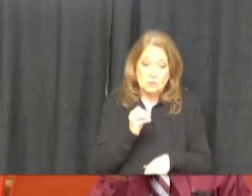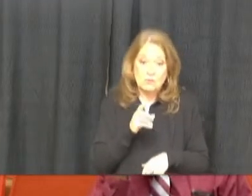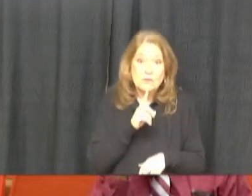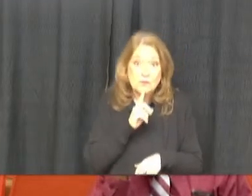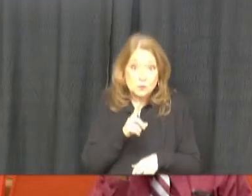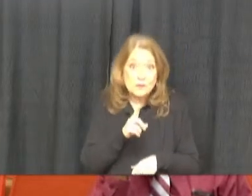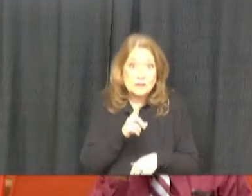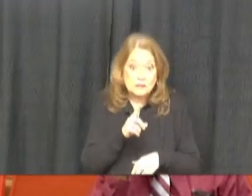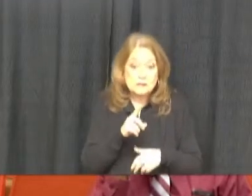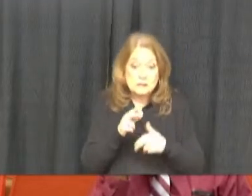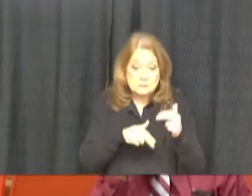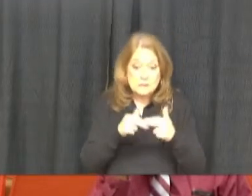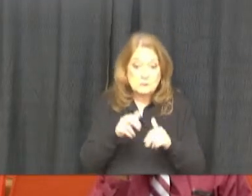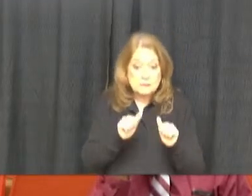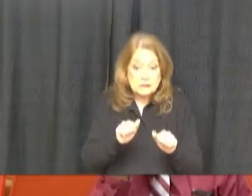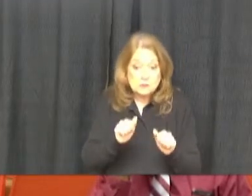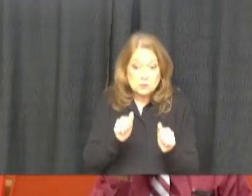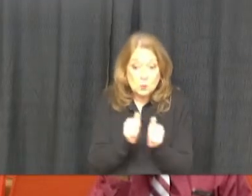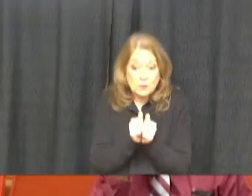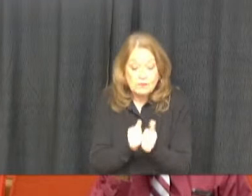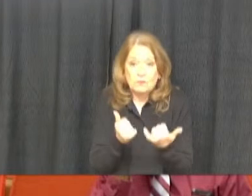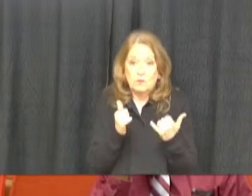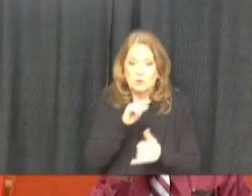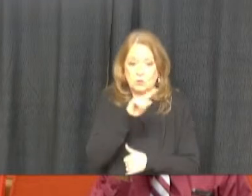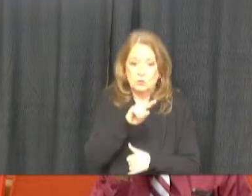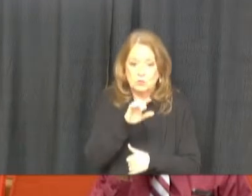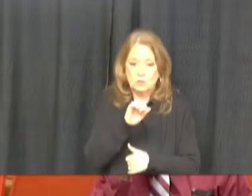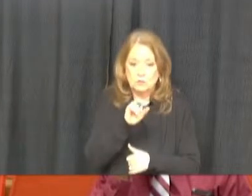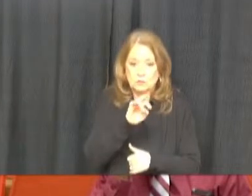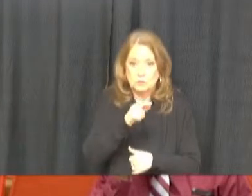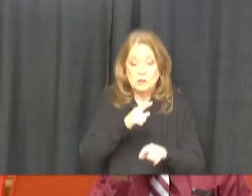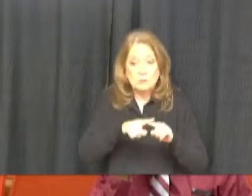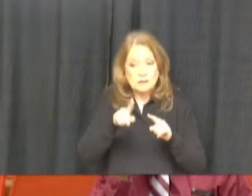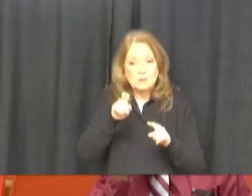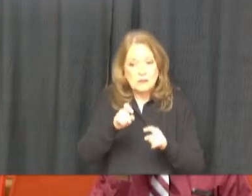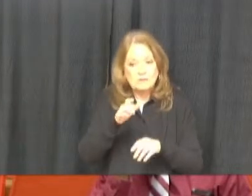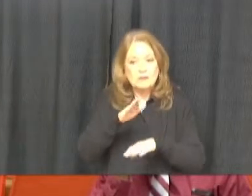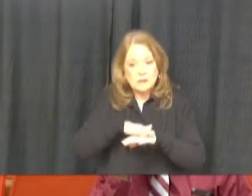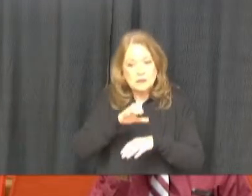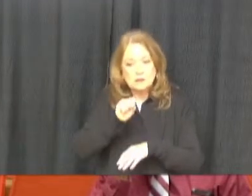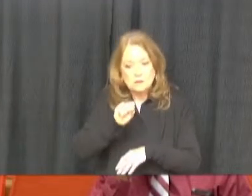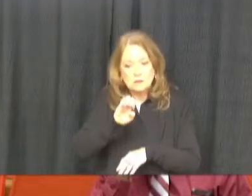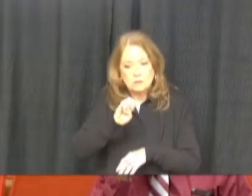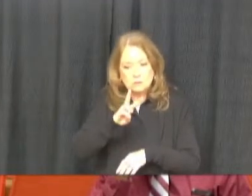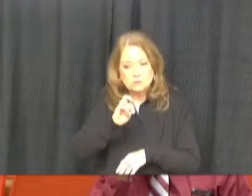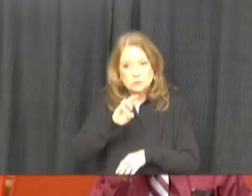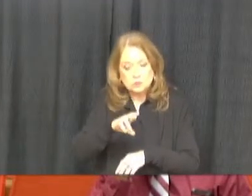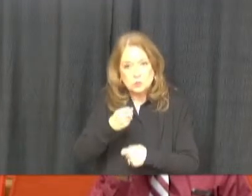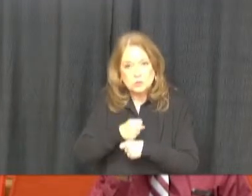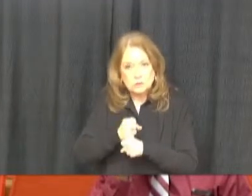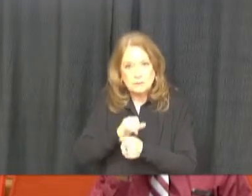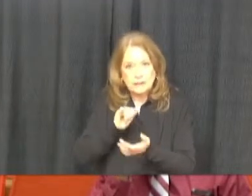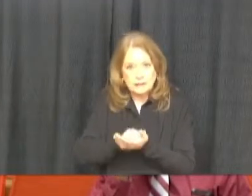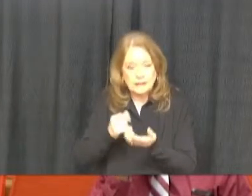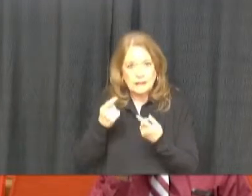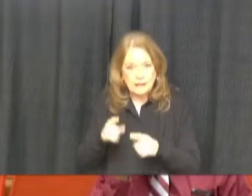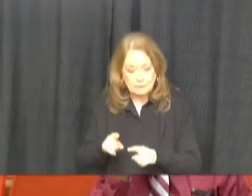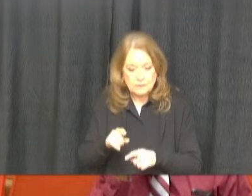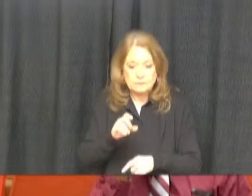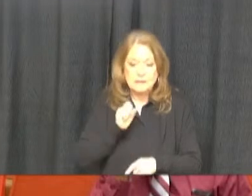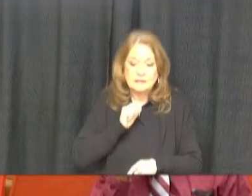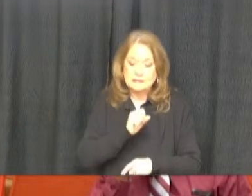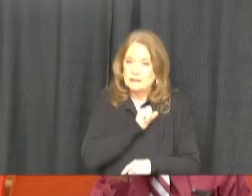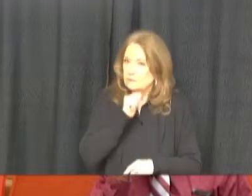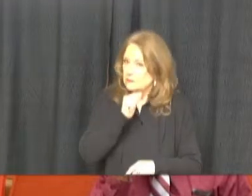is development potential with the current zoning. They would have to get on sewer, though, to make that happen. Staff